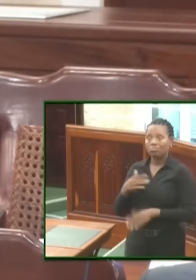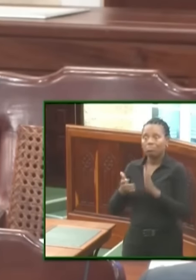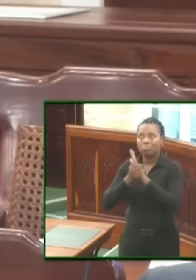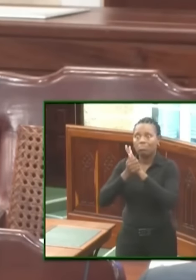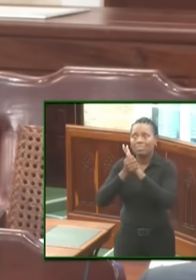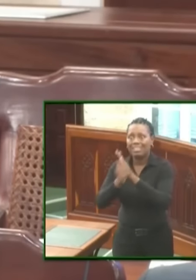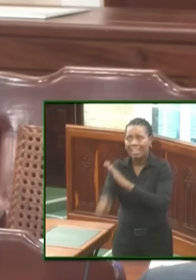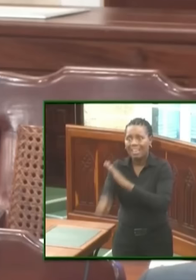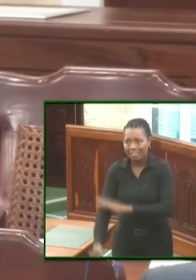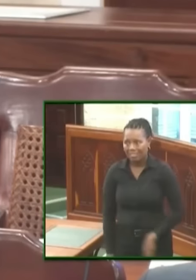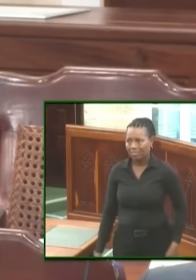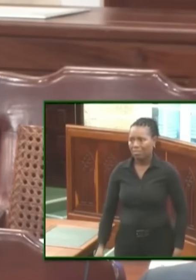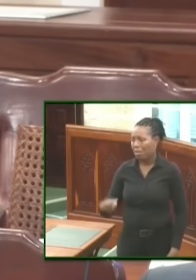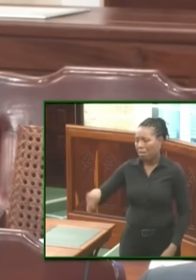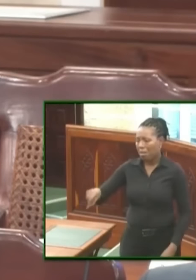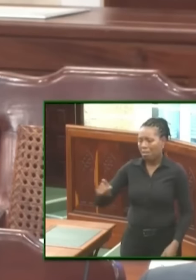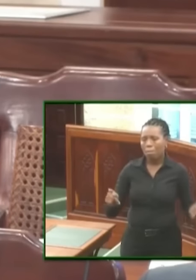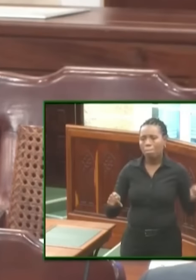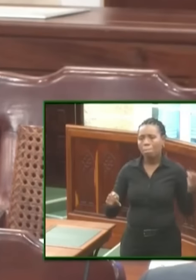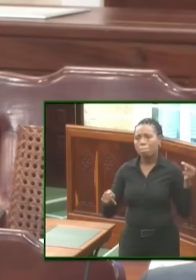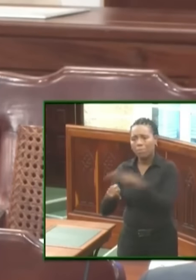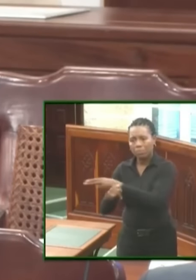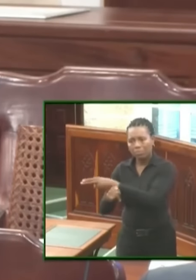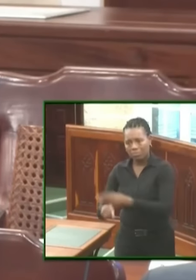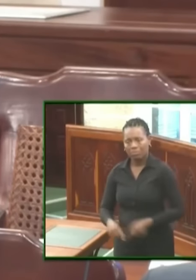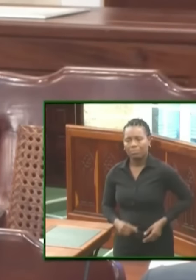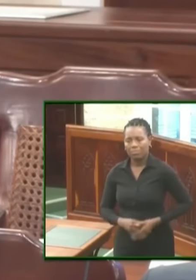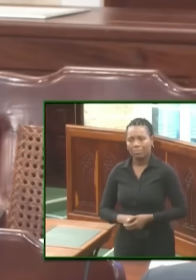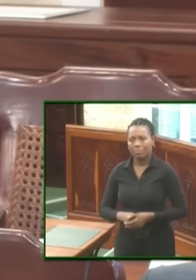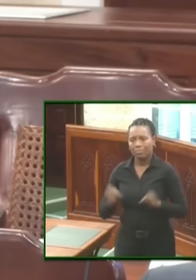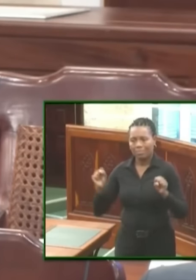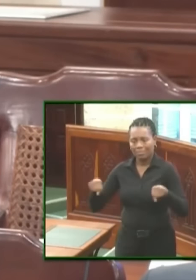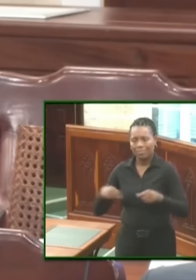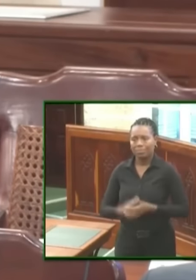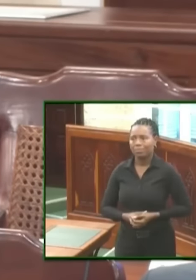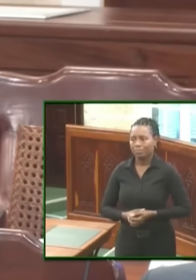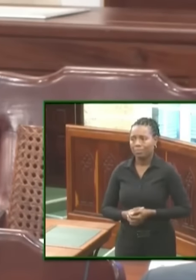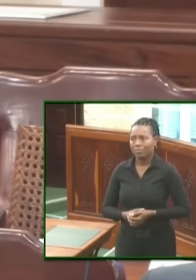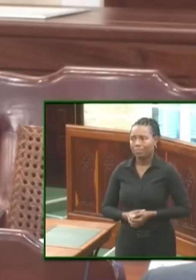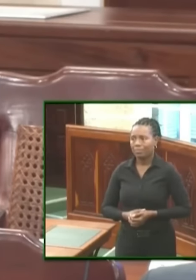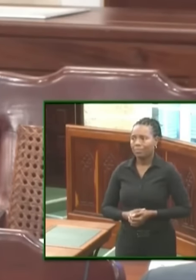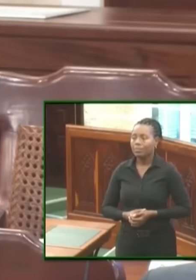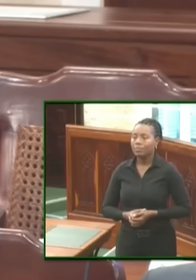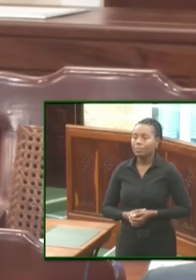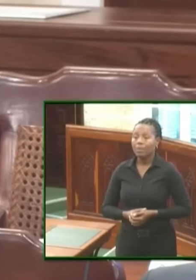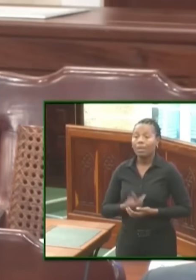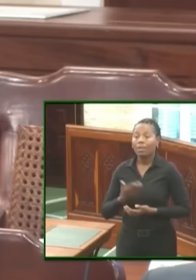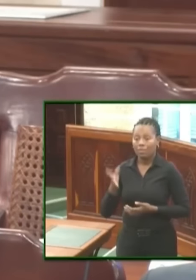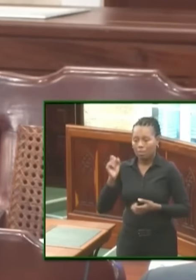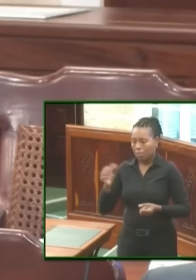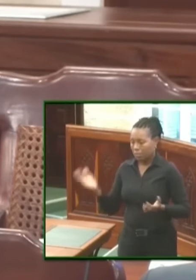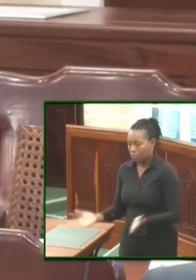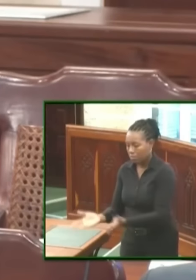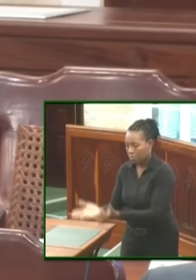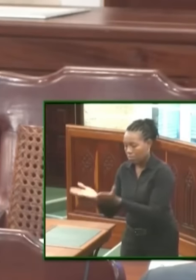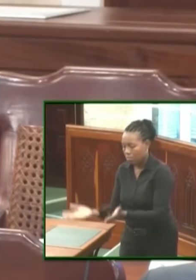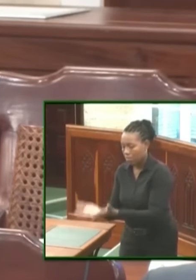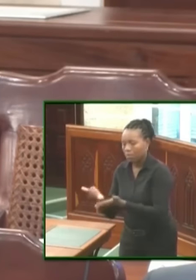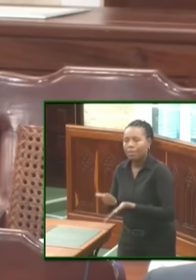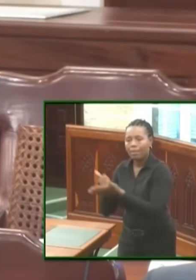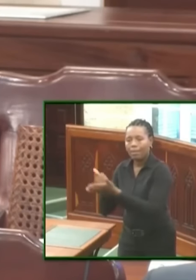more so than most in other aspects of life. And these people must be nurtured. And we can